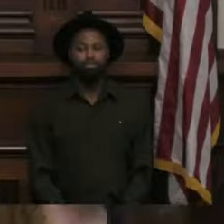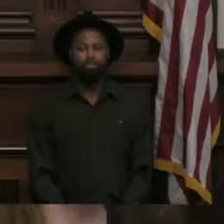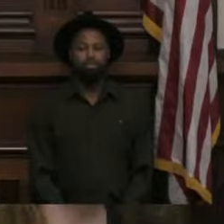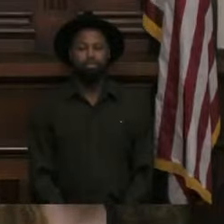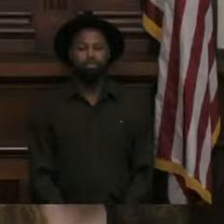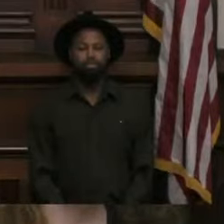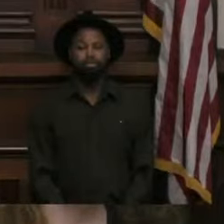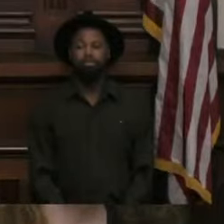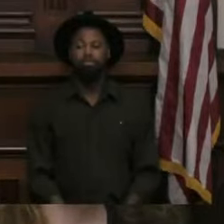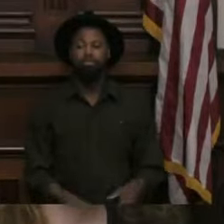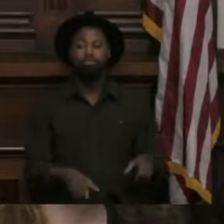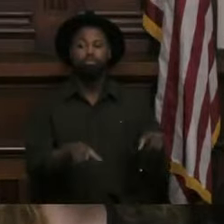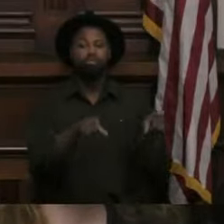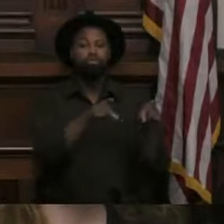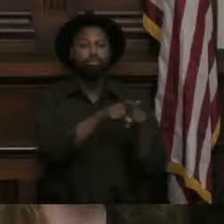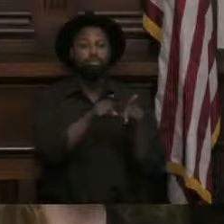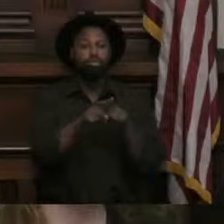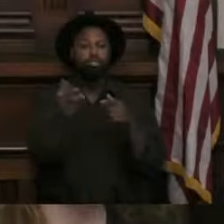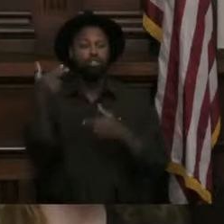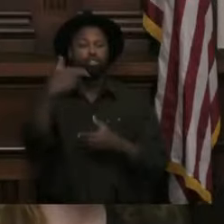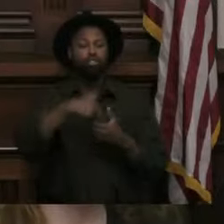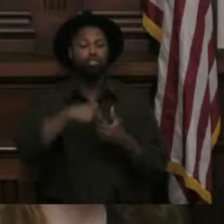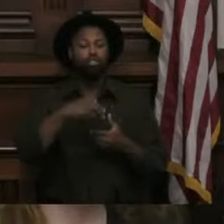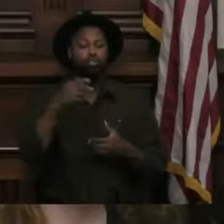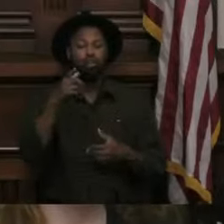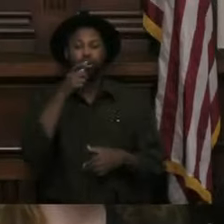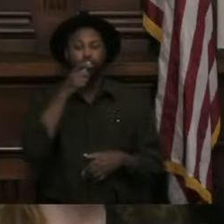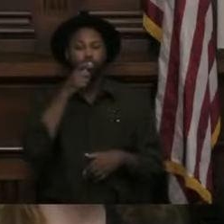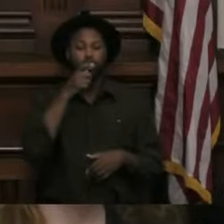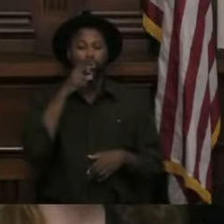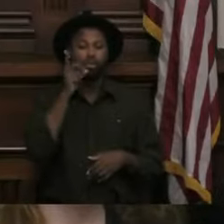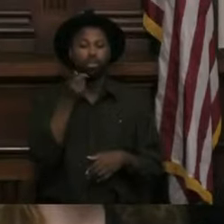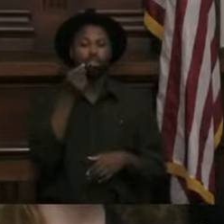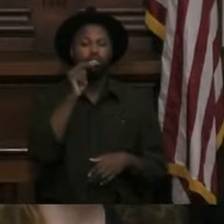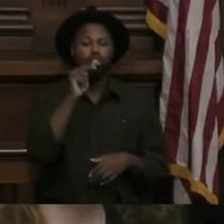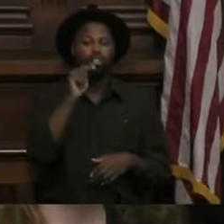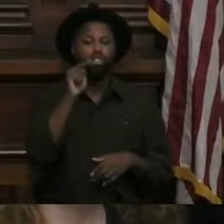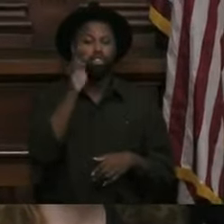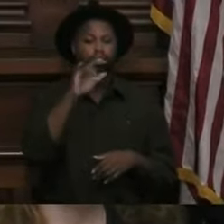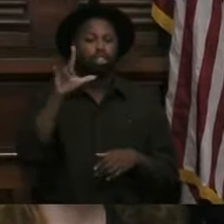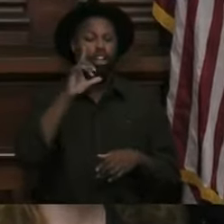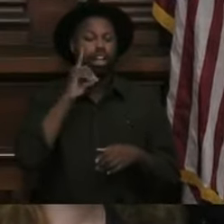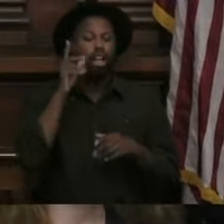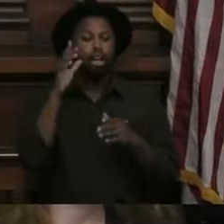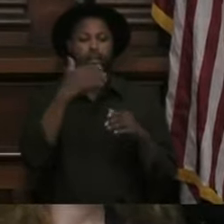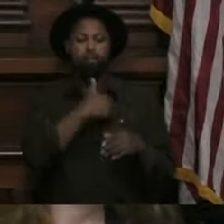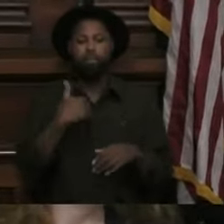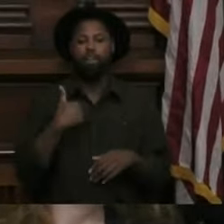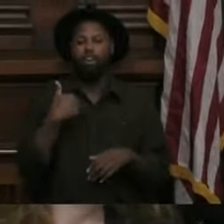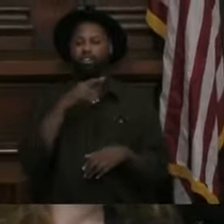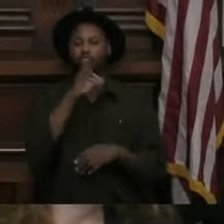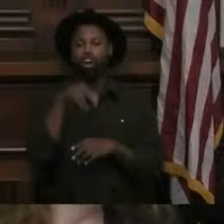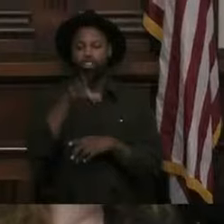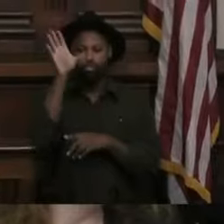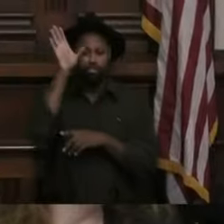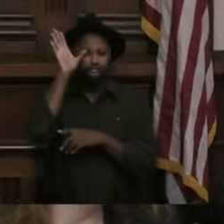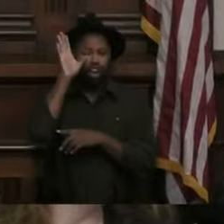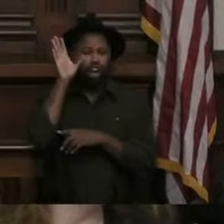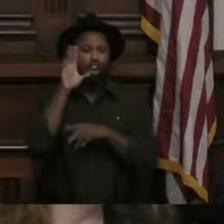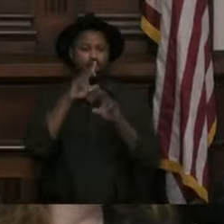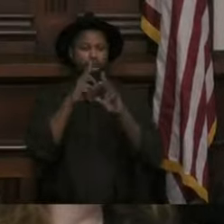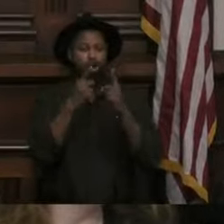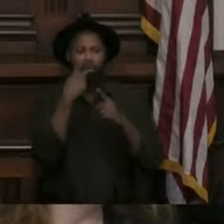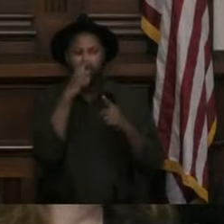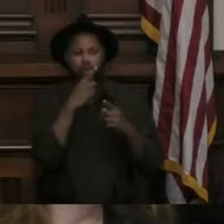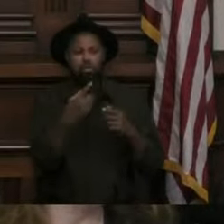So we are also joined tonight by Don Noto and members of the Rochester Fire Department. Can you all please join us at the front of